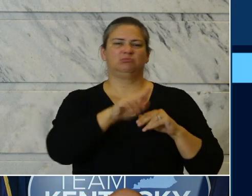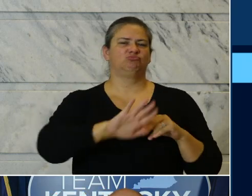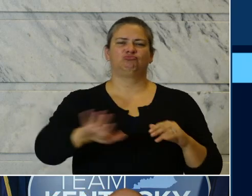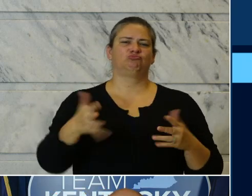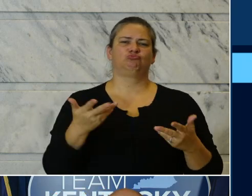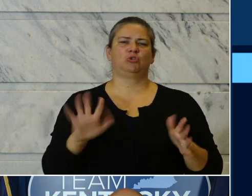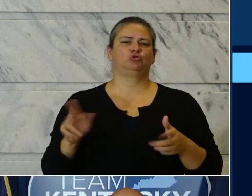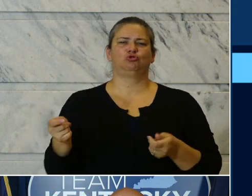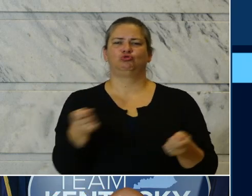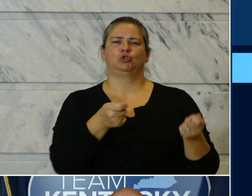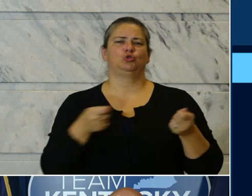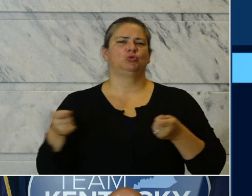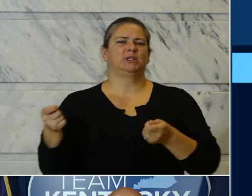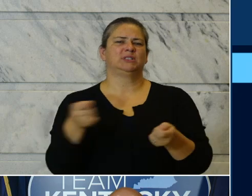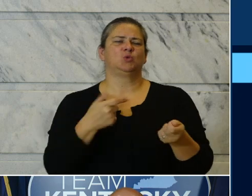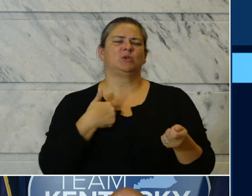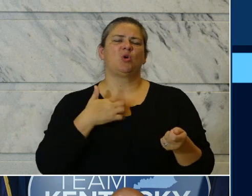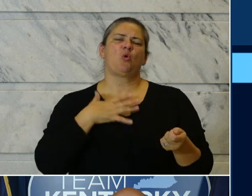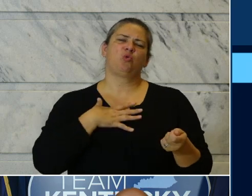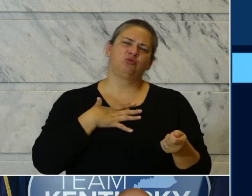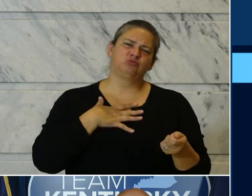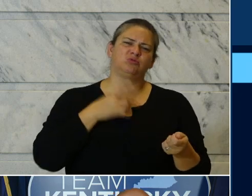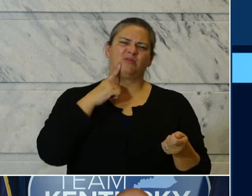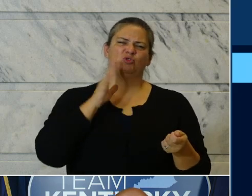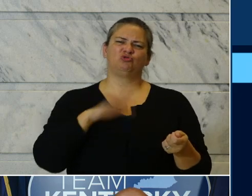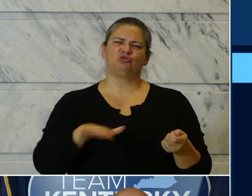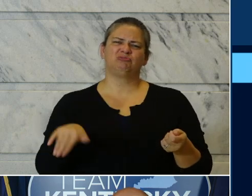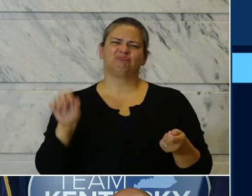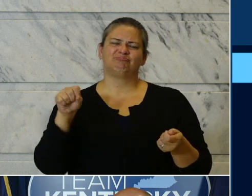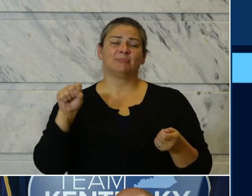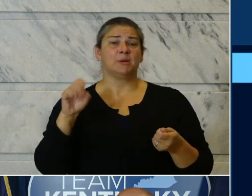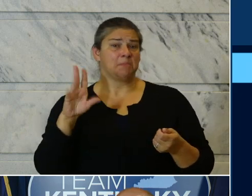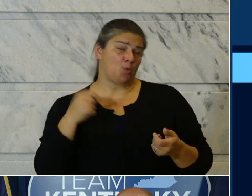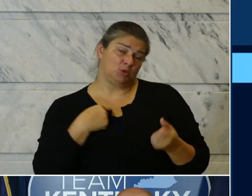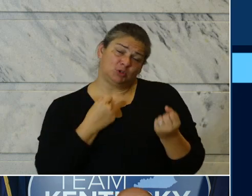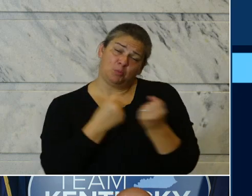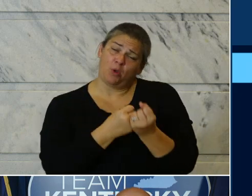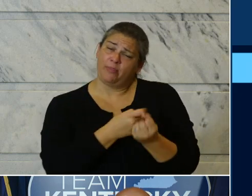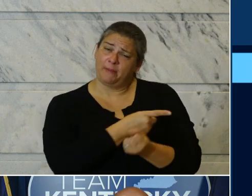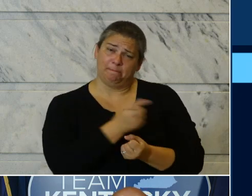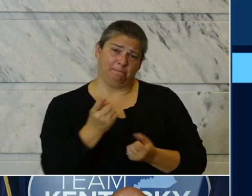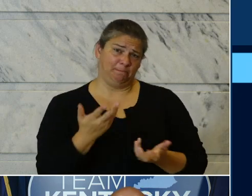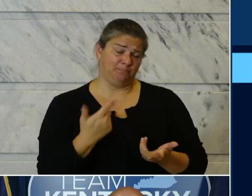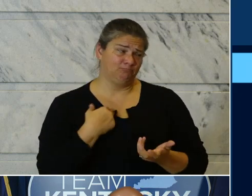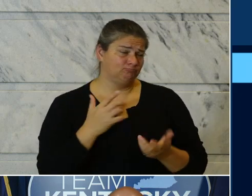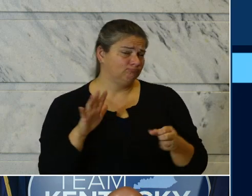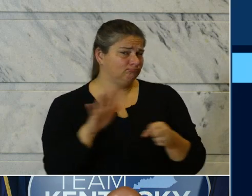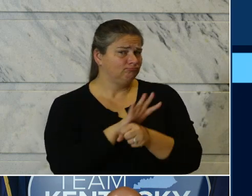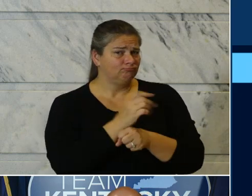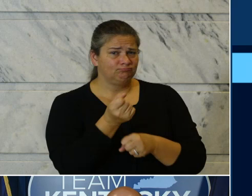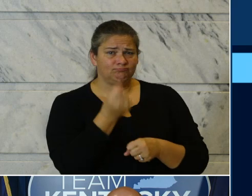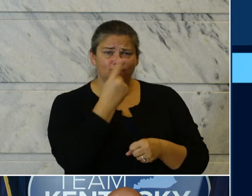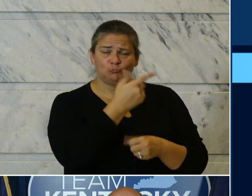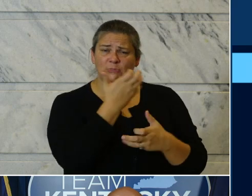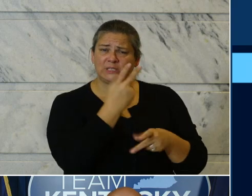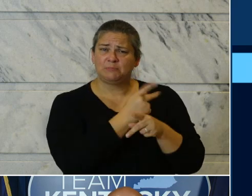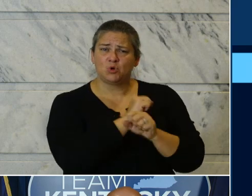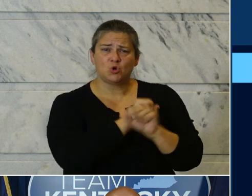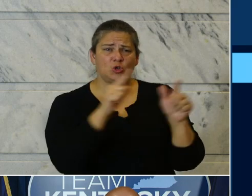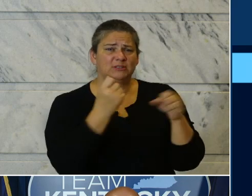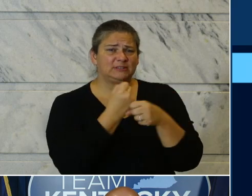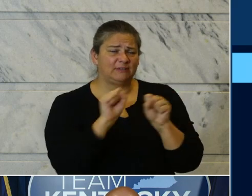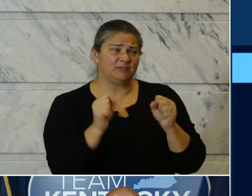and we feel the loss for the children, but I just want you to know we'll support those communities because we understand they're trying to keep everybody safe, and if that's